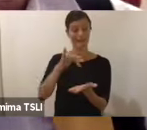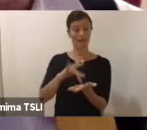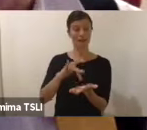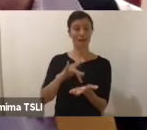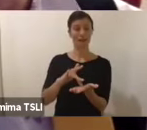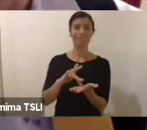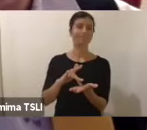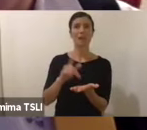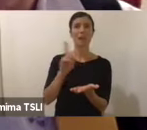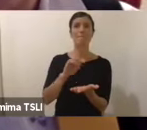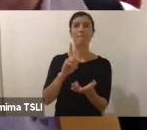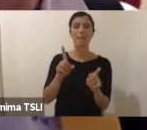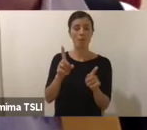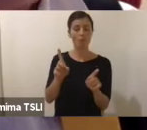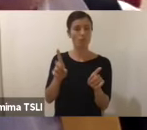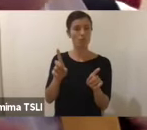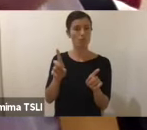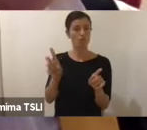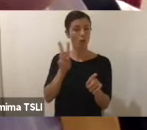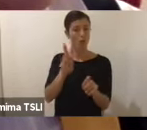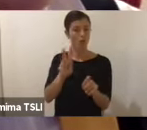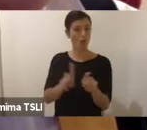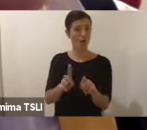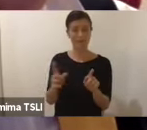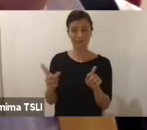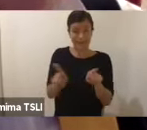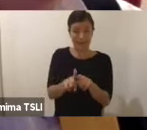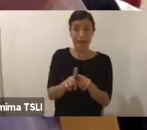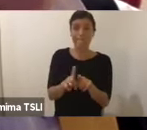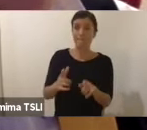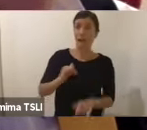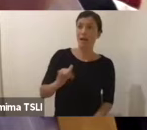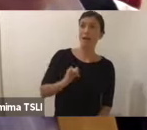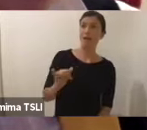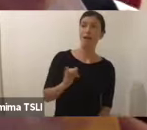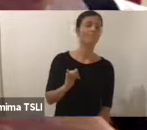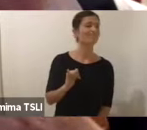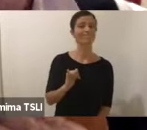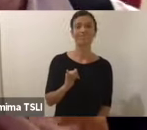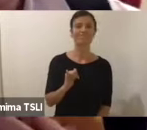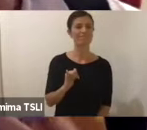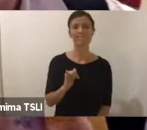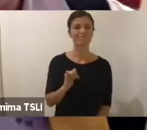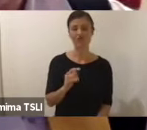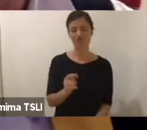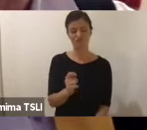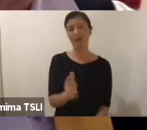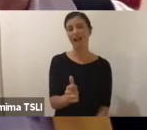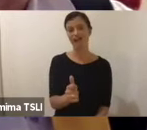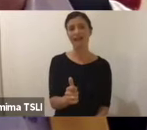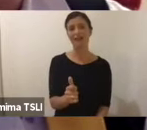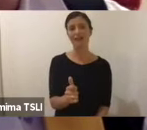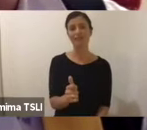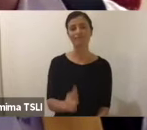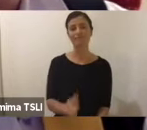and help do something about that and i also just want to acknowledge that um i heard america